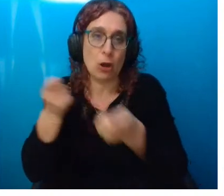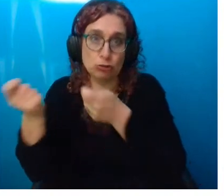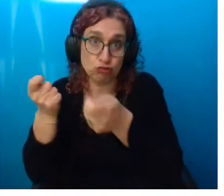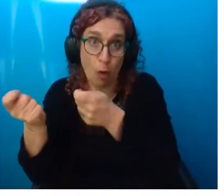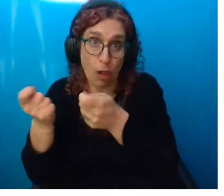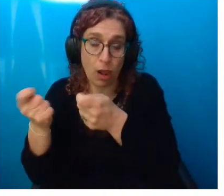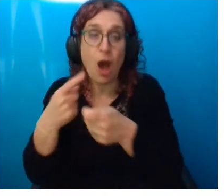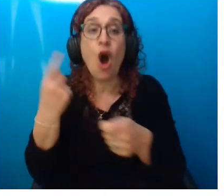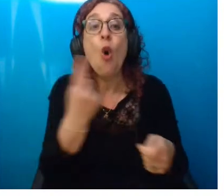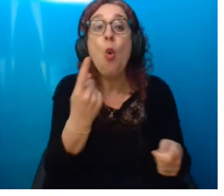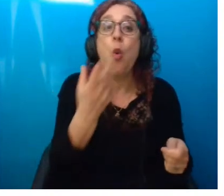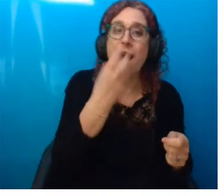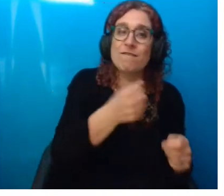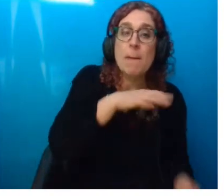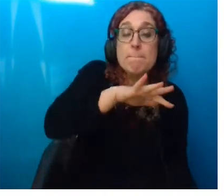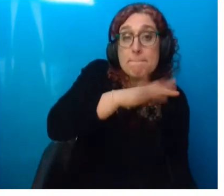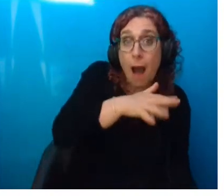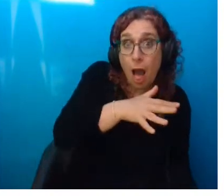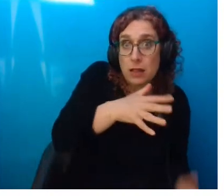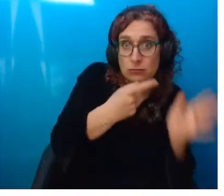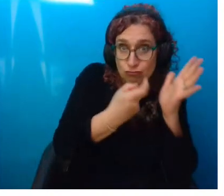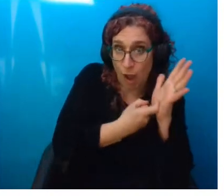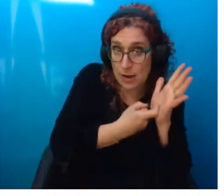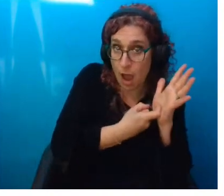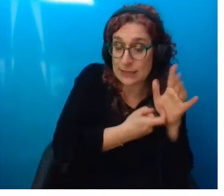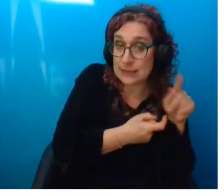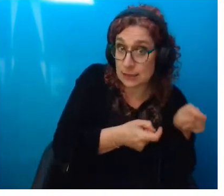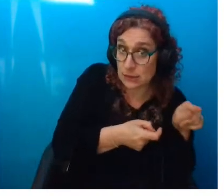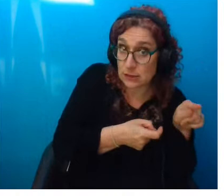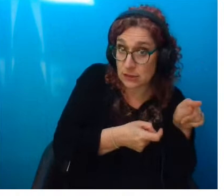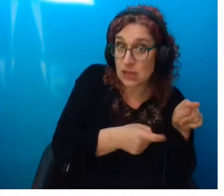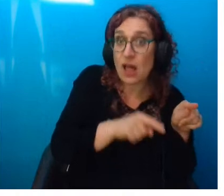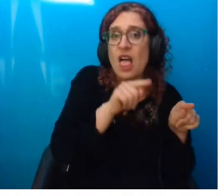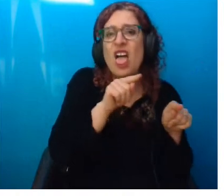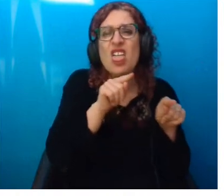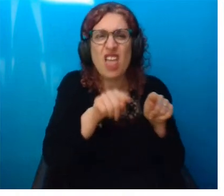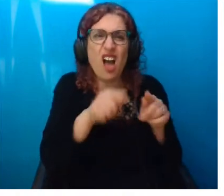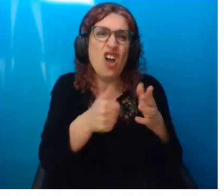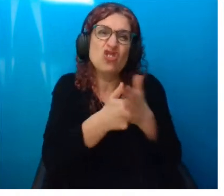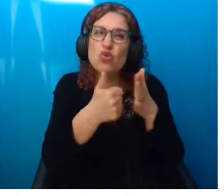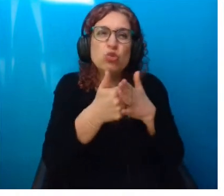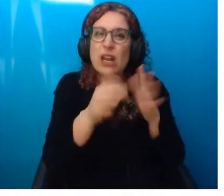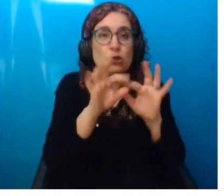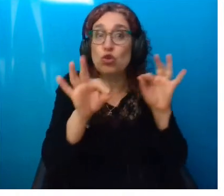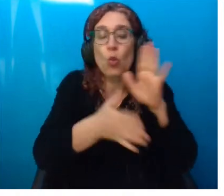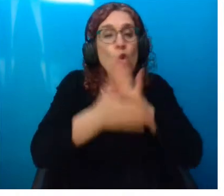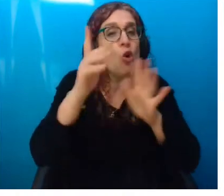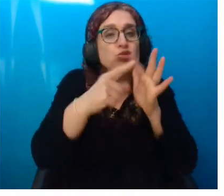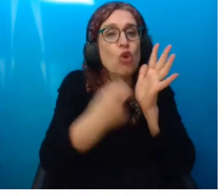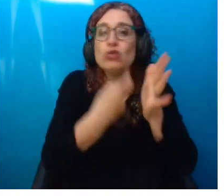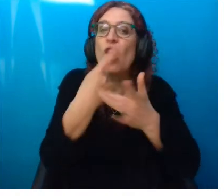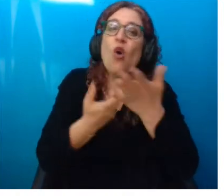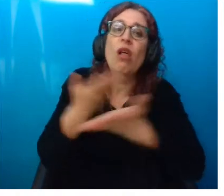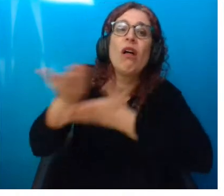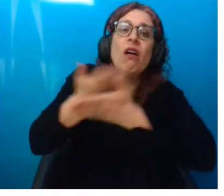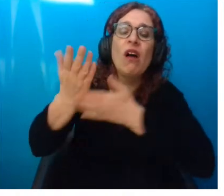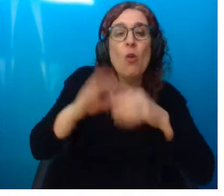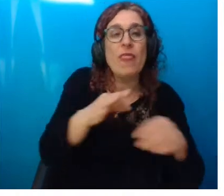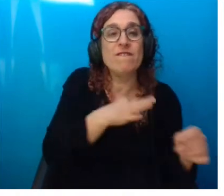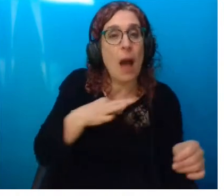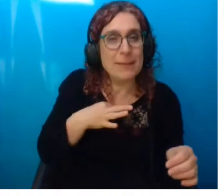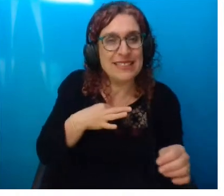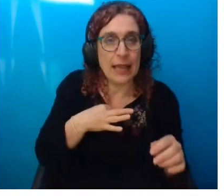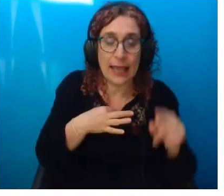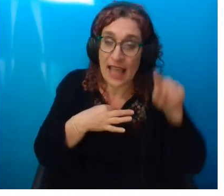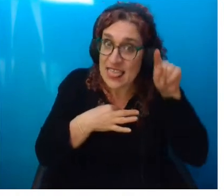mild rhinitis, these are the people who are seen by and large by the pharmacist, are twice as likely to have poorly